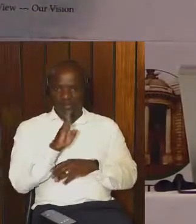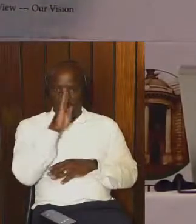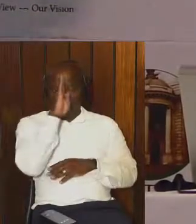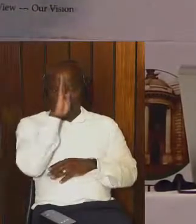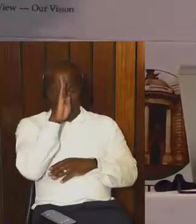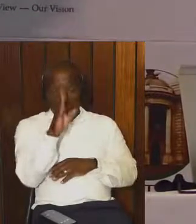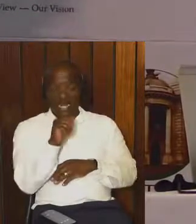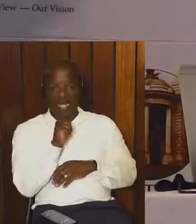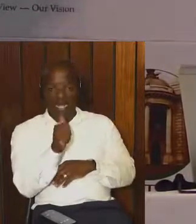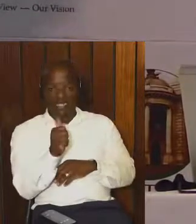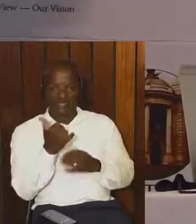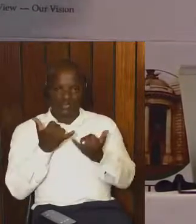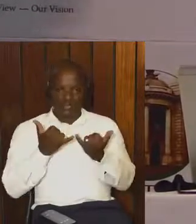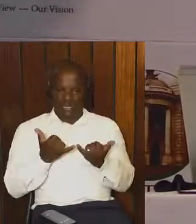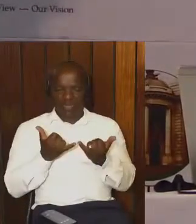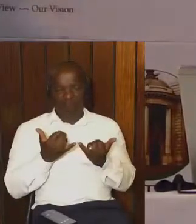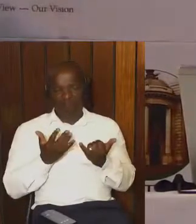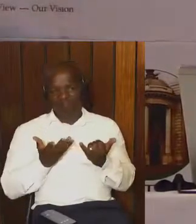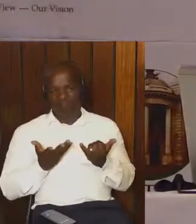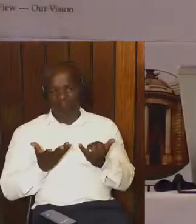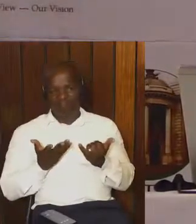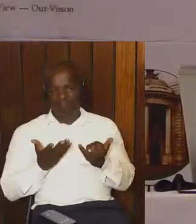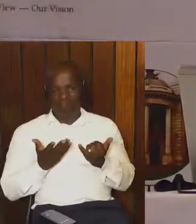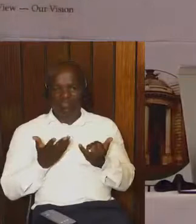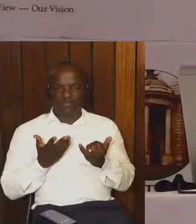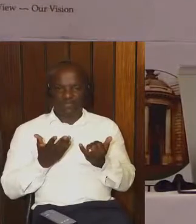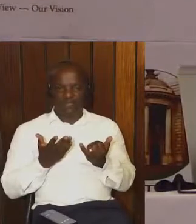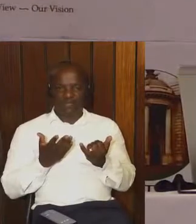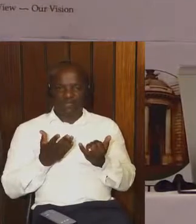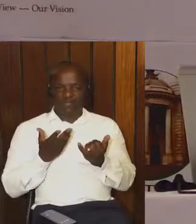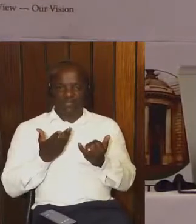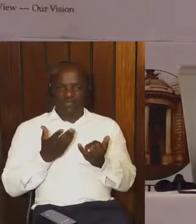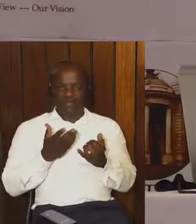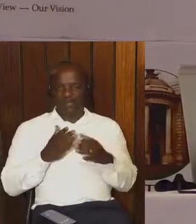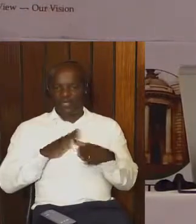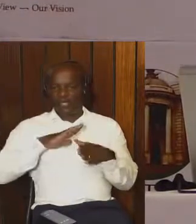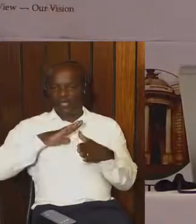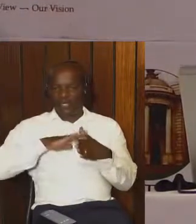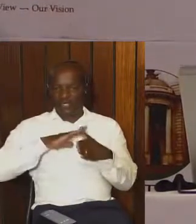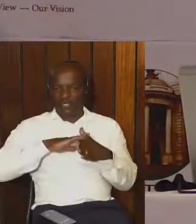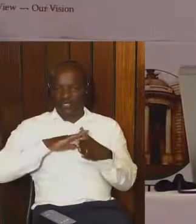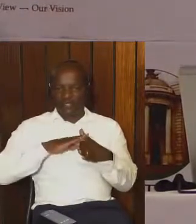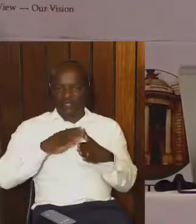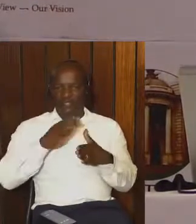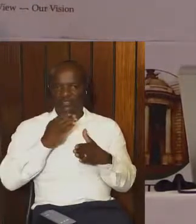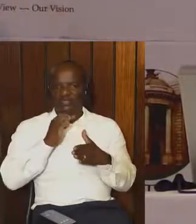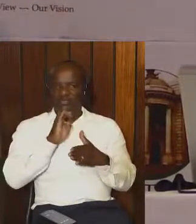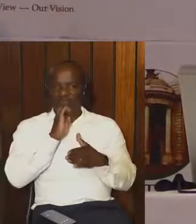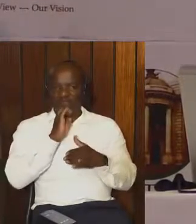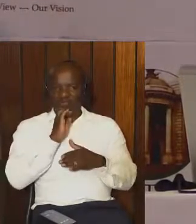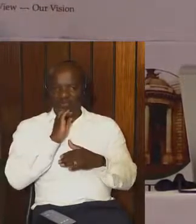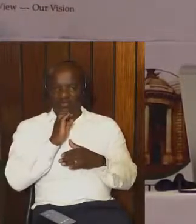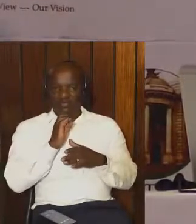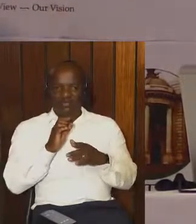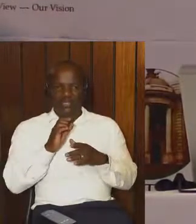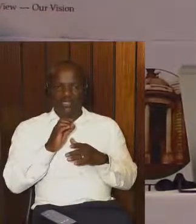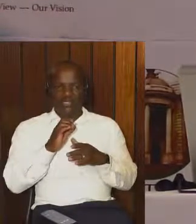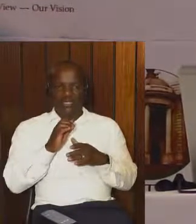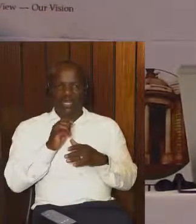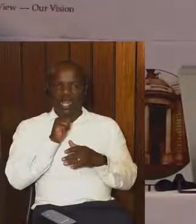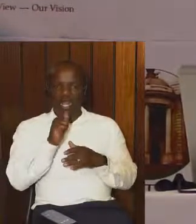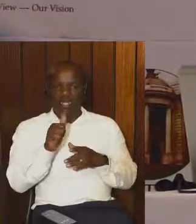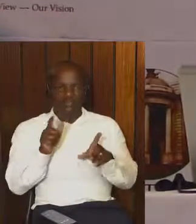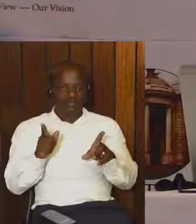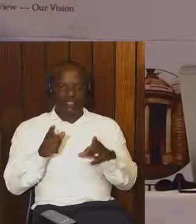now, and it's a more general answer, it's not because nobody wants to answer. All